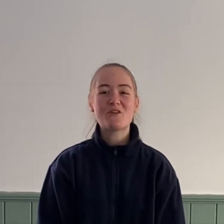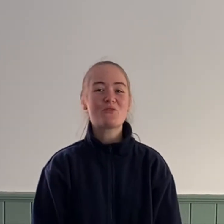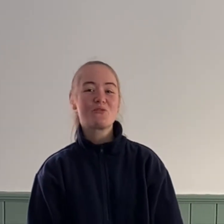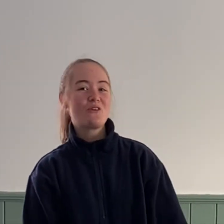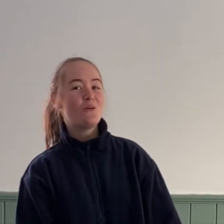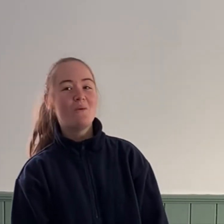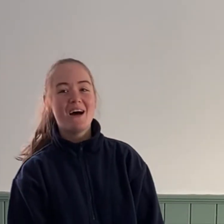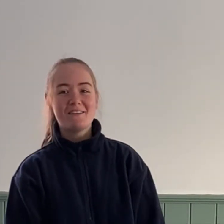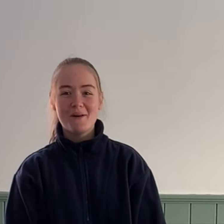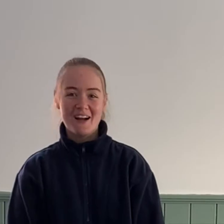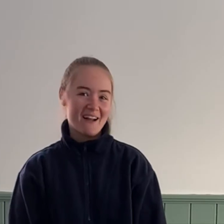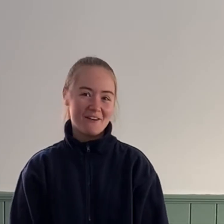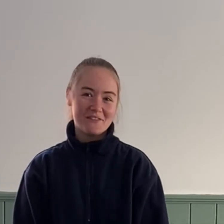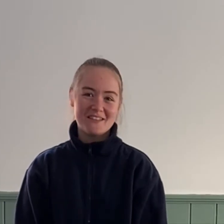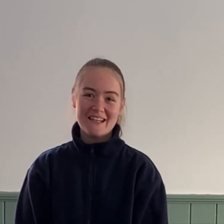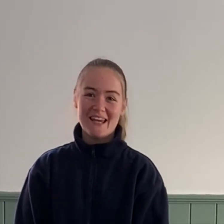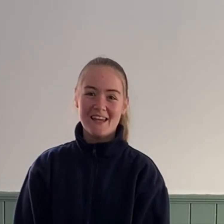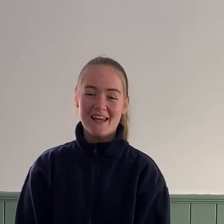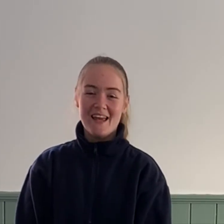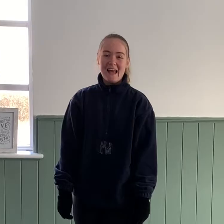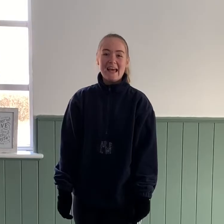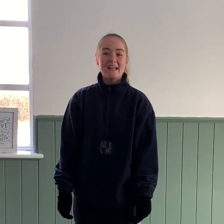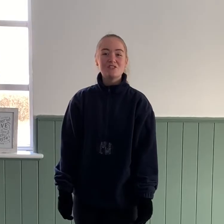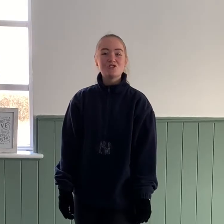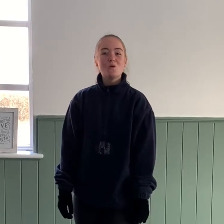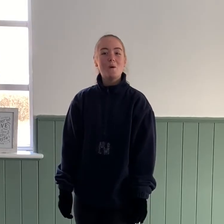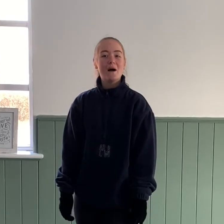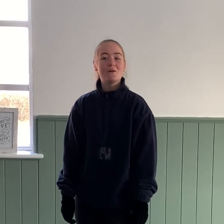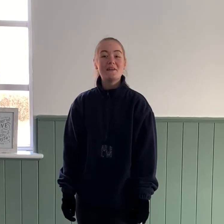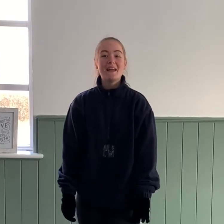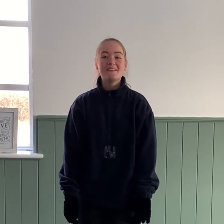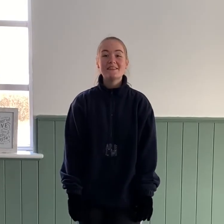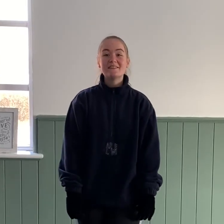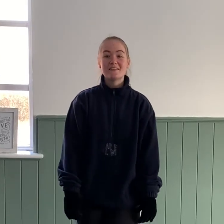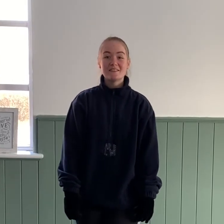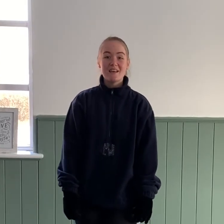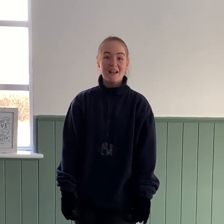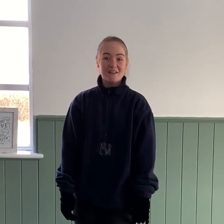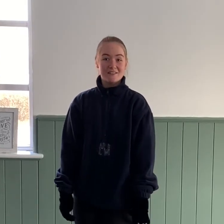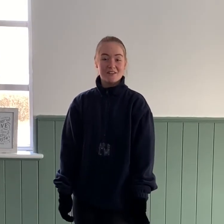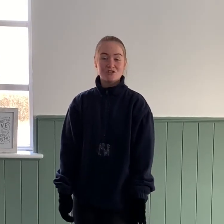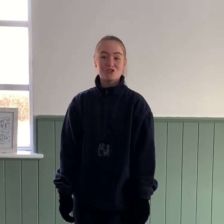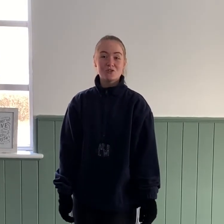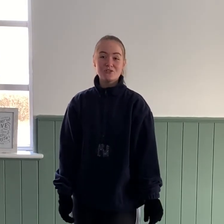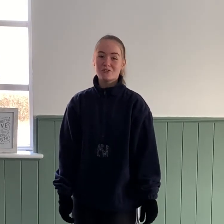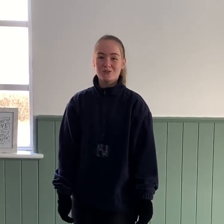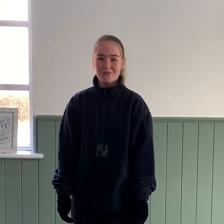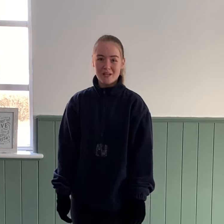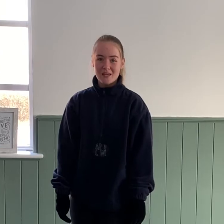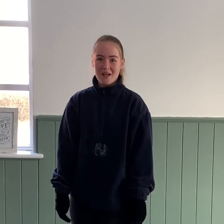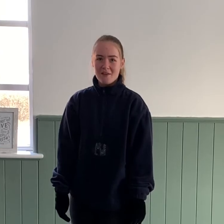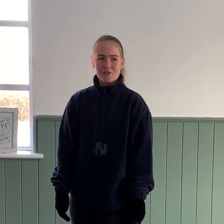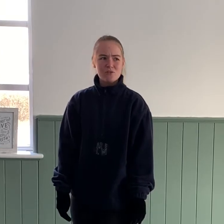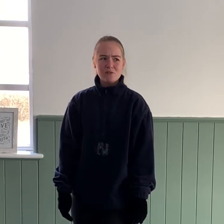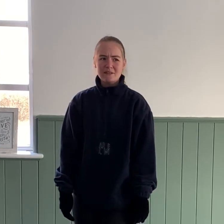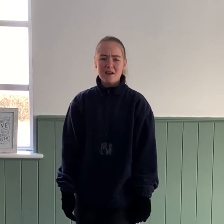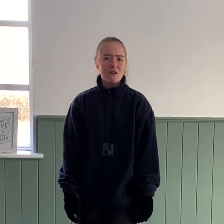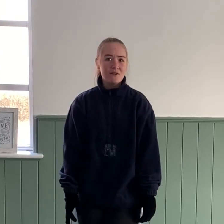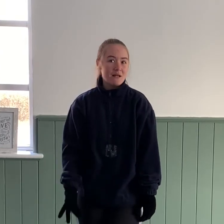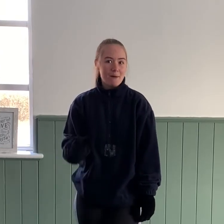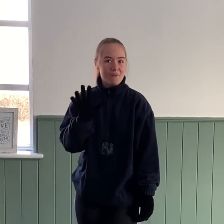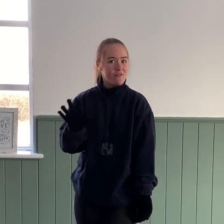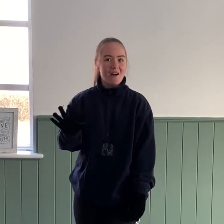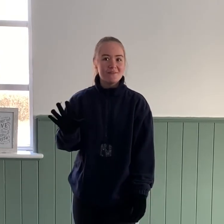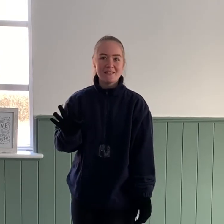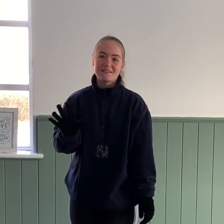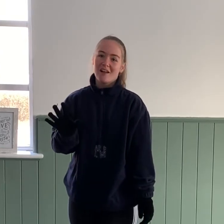I'm going to take you through your wordy workout for today. In a short while, Nathan is going to tell us a short story. The story is